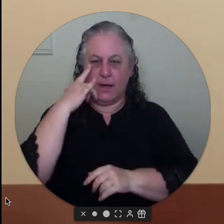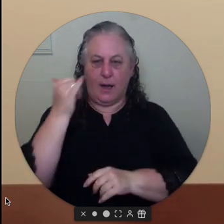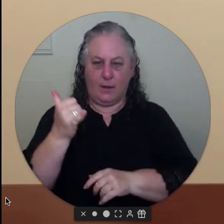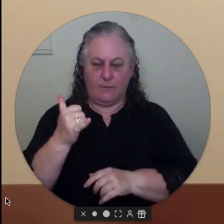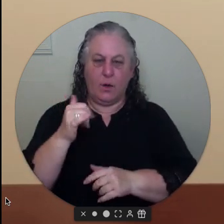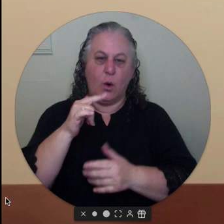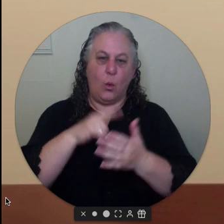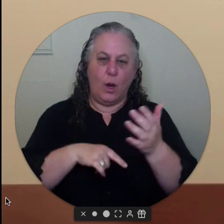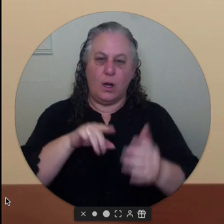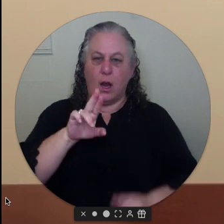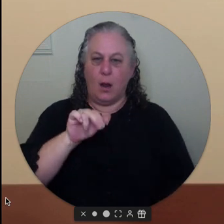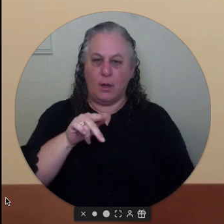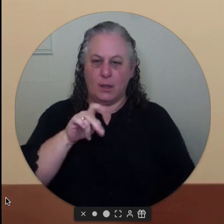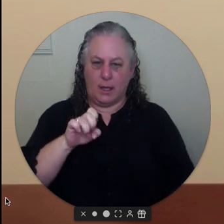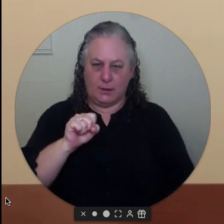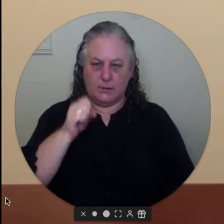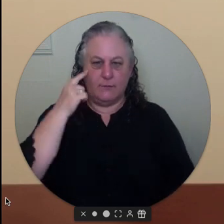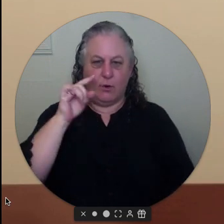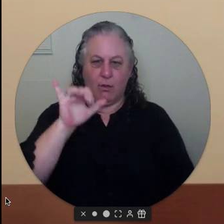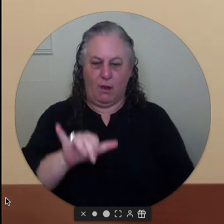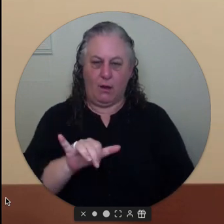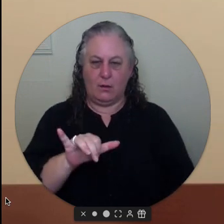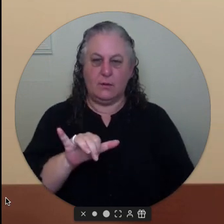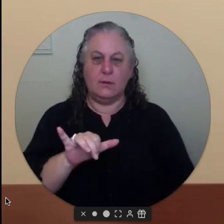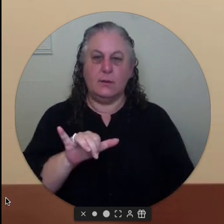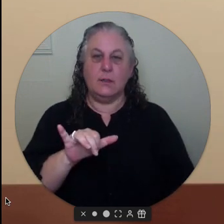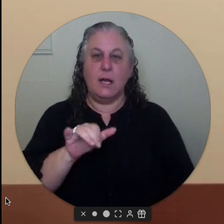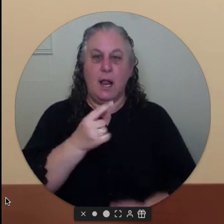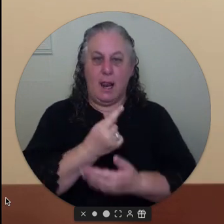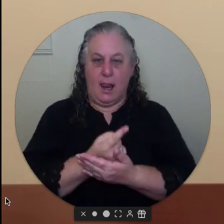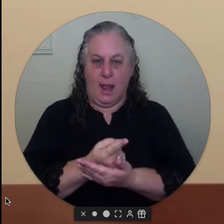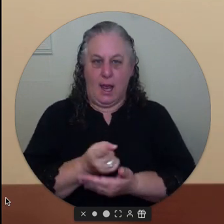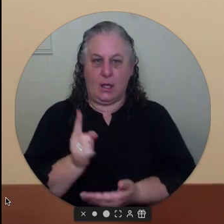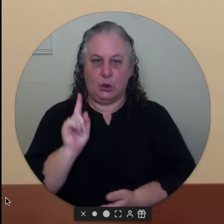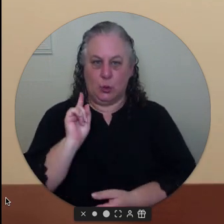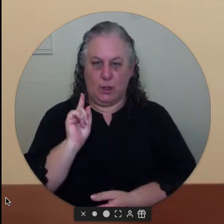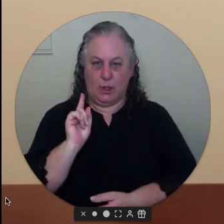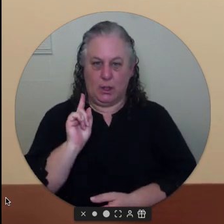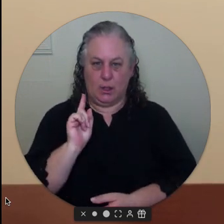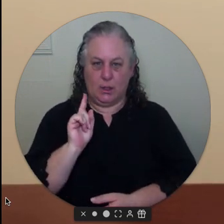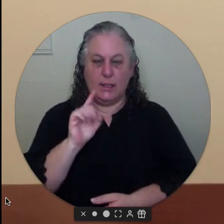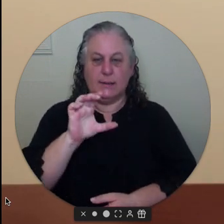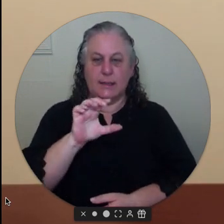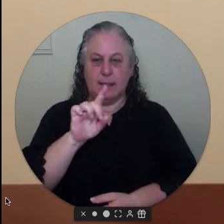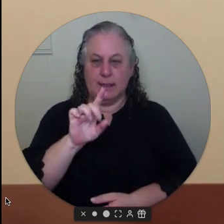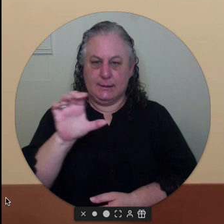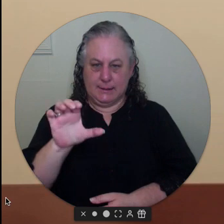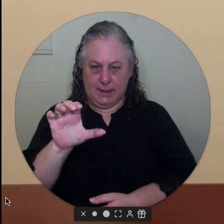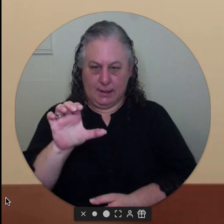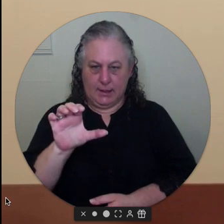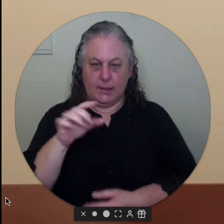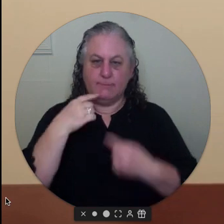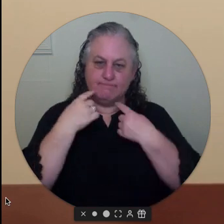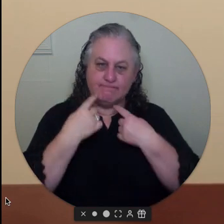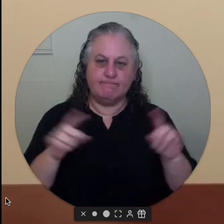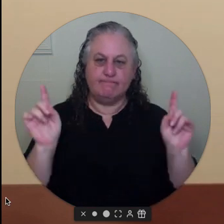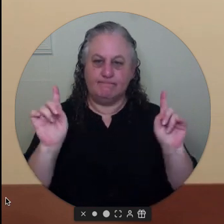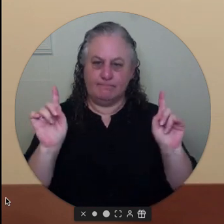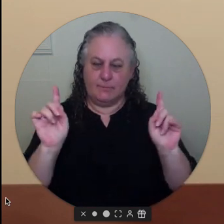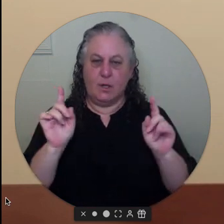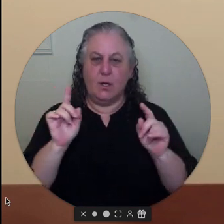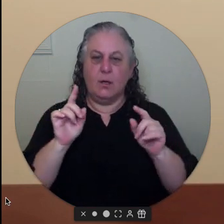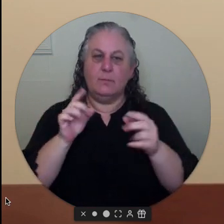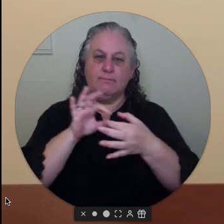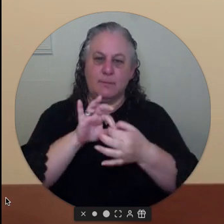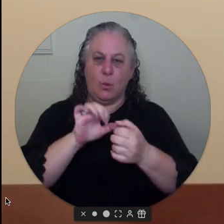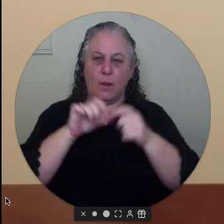the updates in relationship to that. Well, last week the CDC came out with some guidance regarding masks